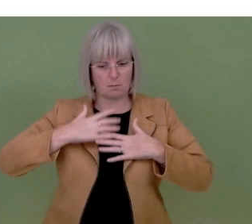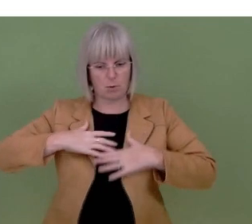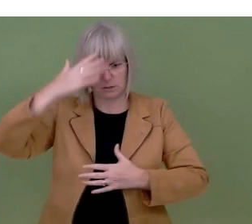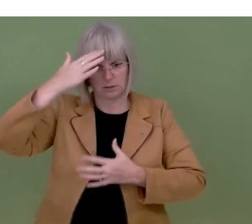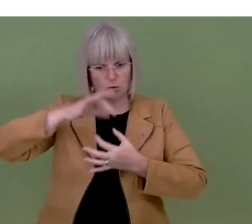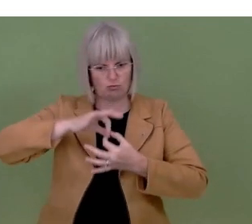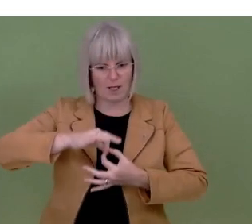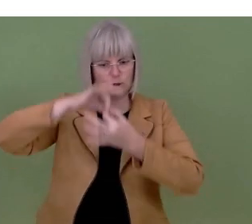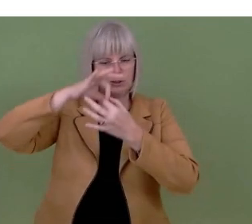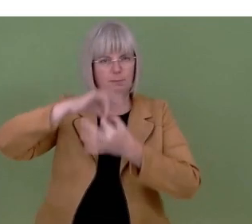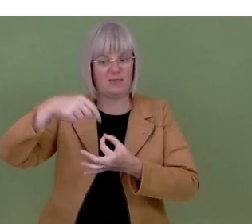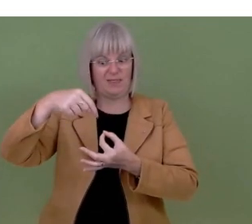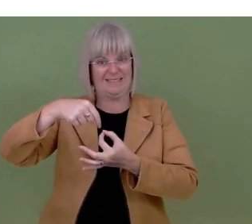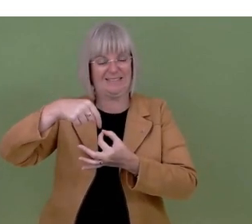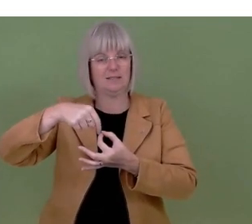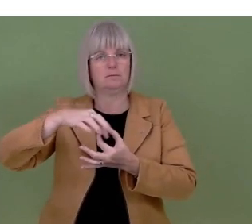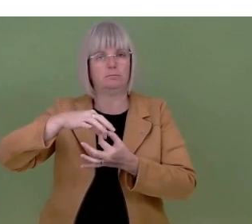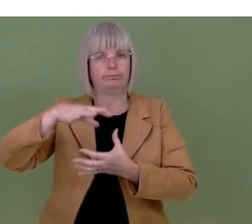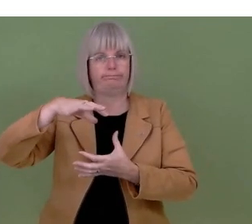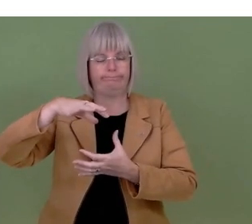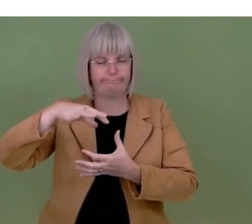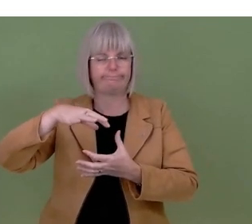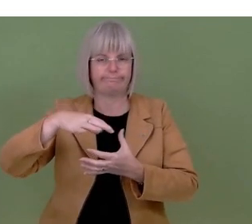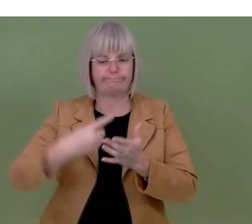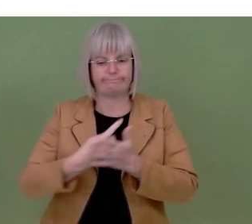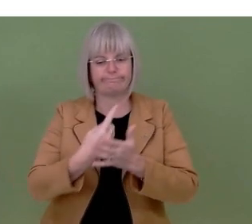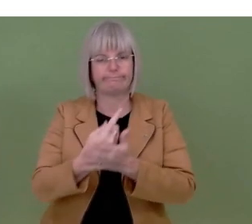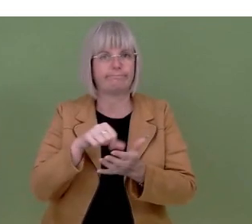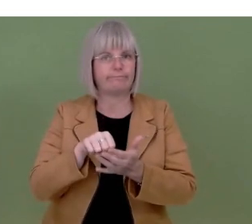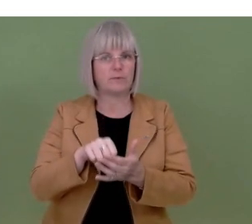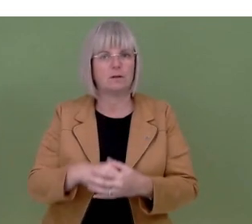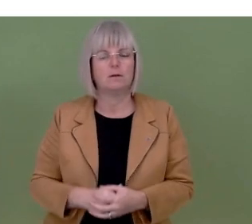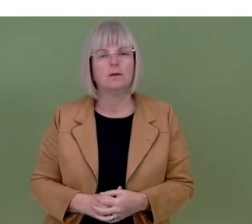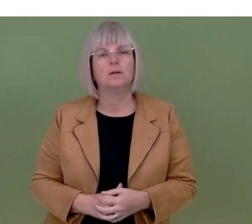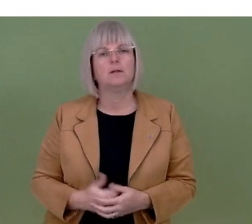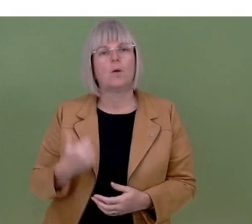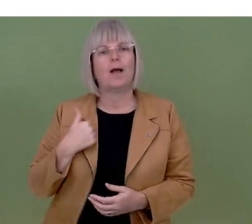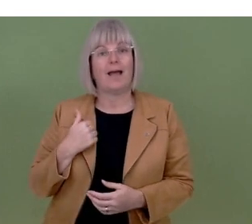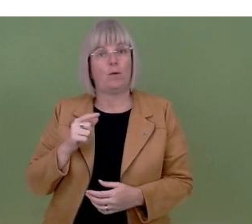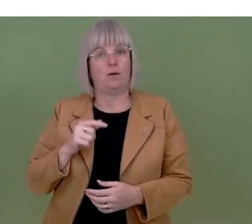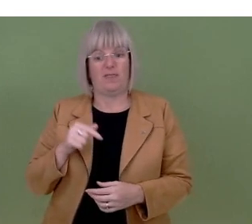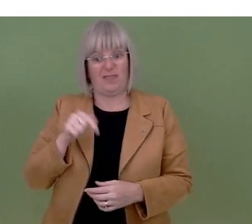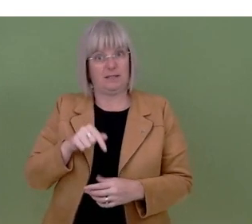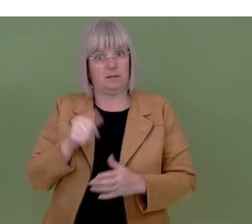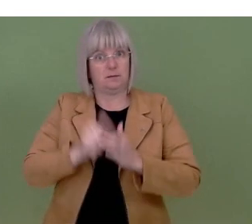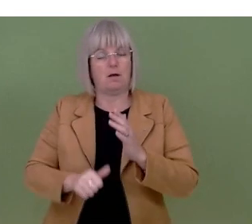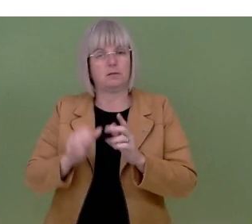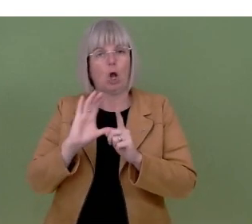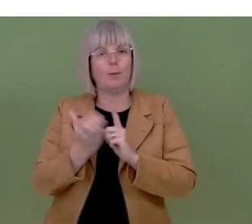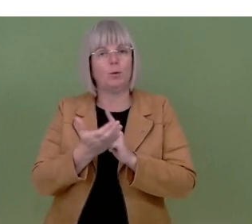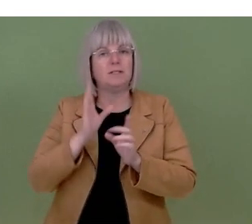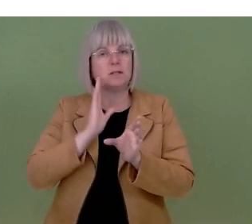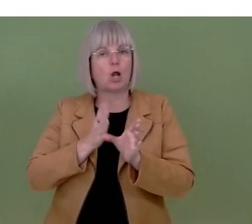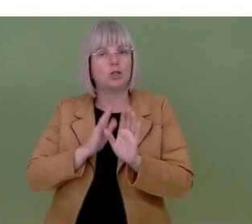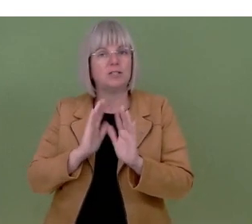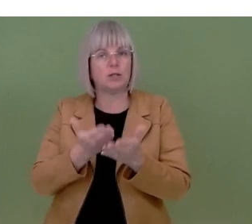So this process for us began in our community neuropsychology service, where Phil Yates and my predecessor,